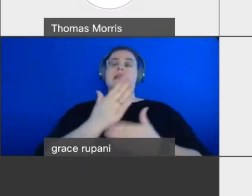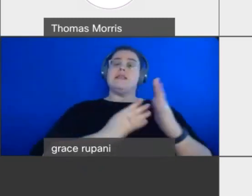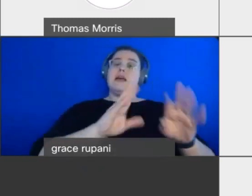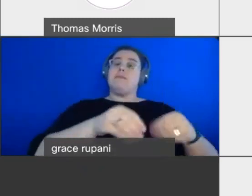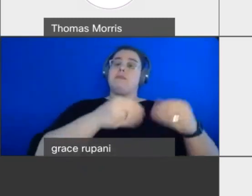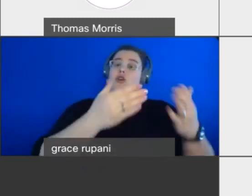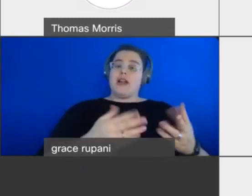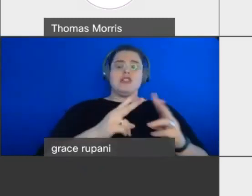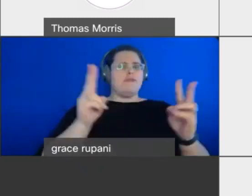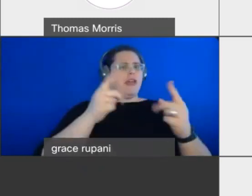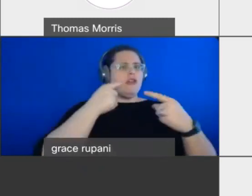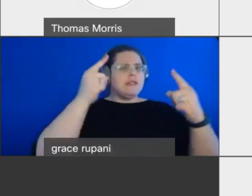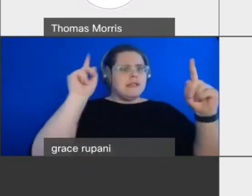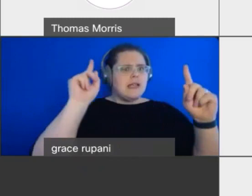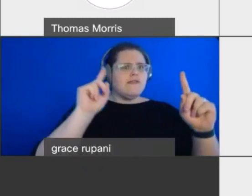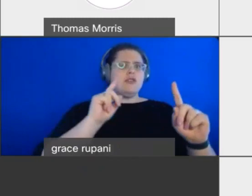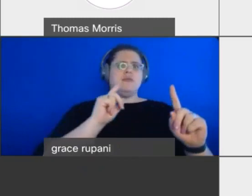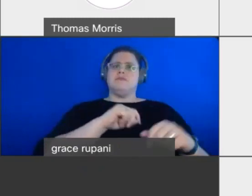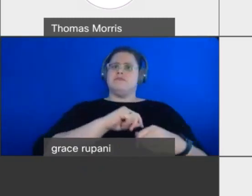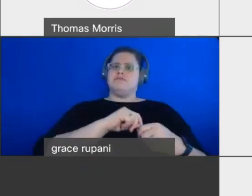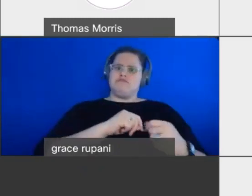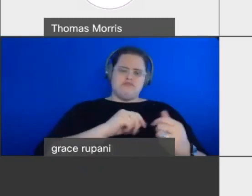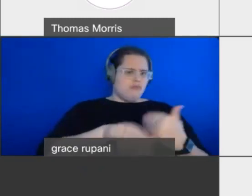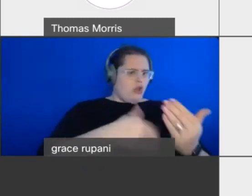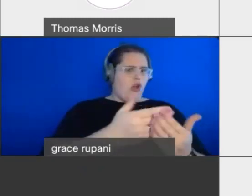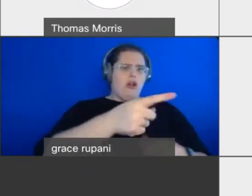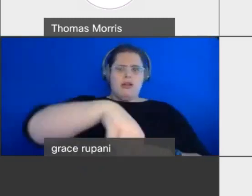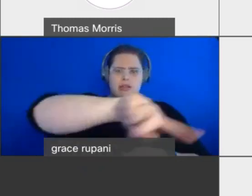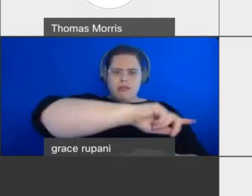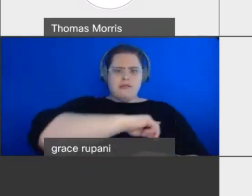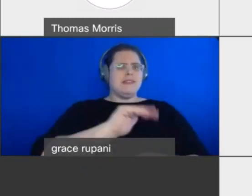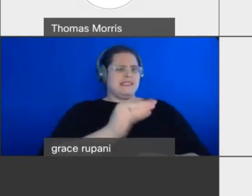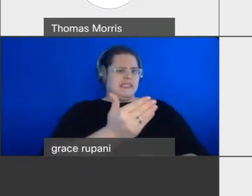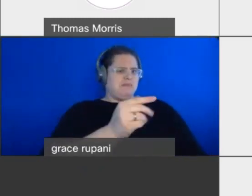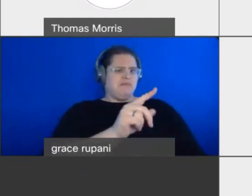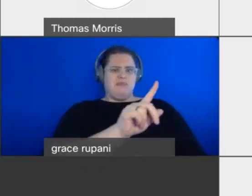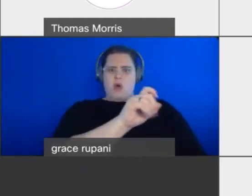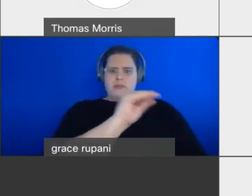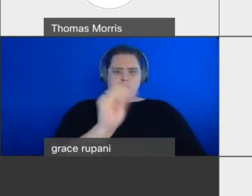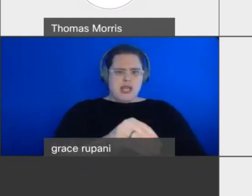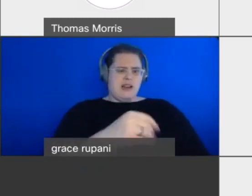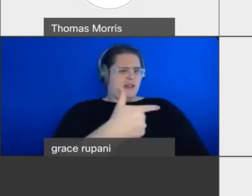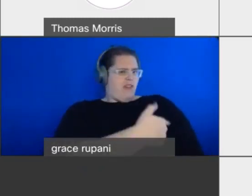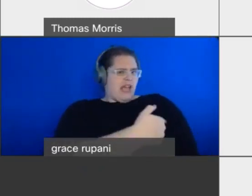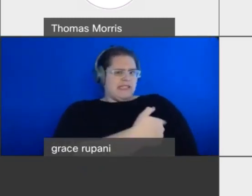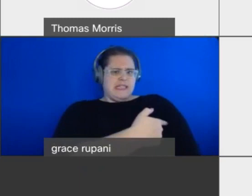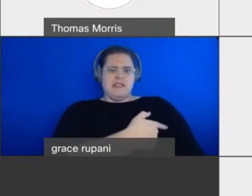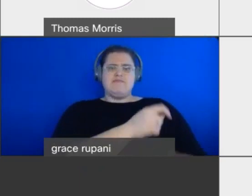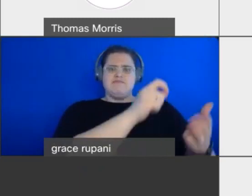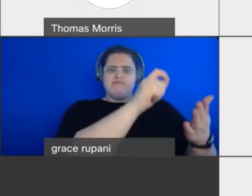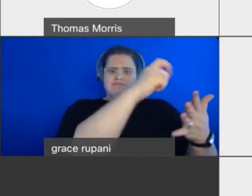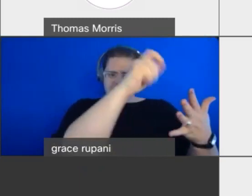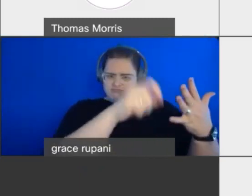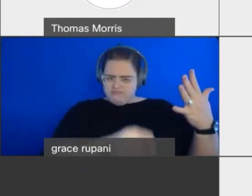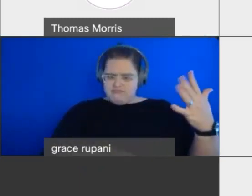couple where the early reports seem to be that 100% have already been vaccinated. And then we've seen some